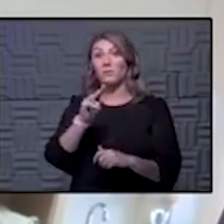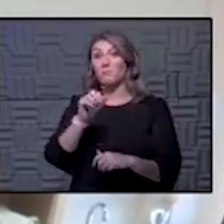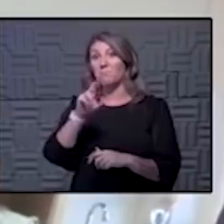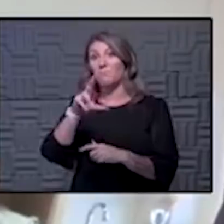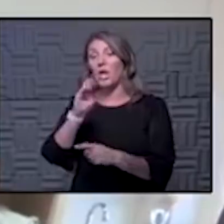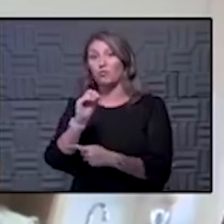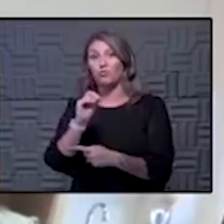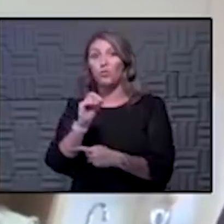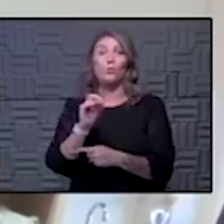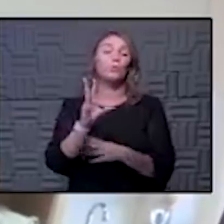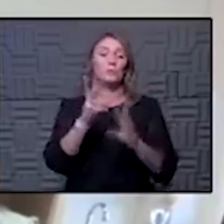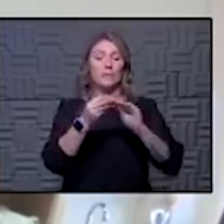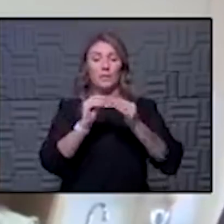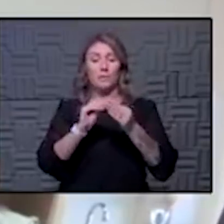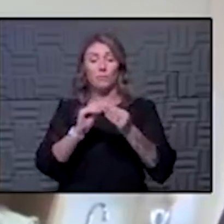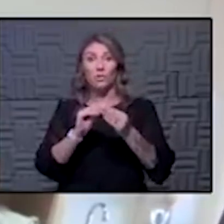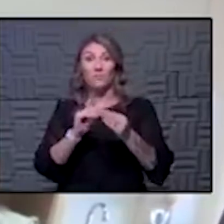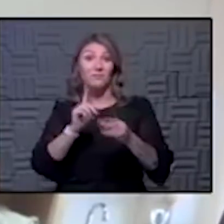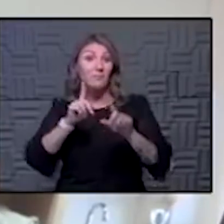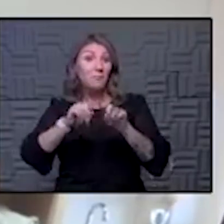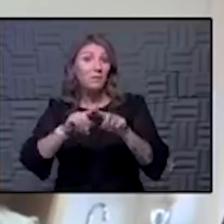shifts based on how many beds we have.